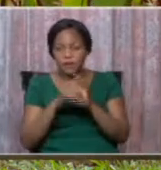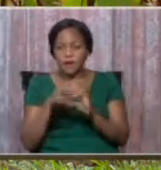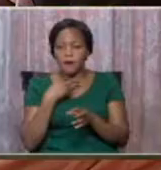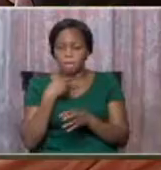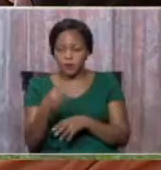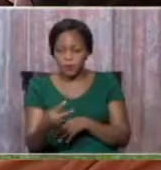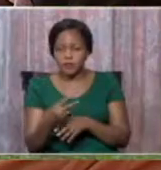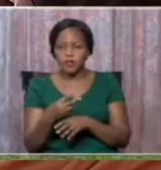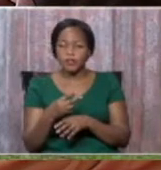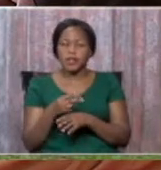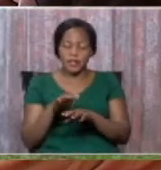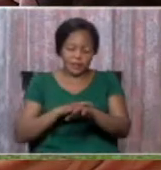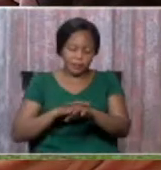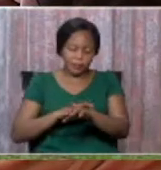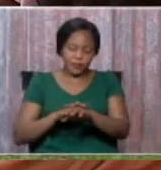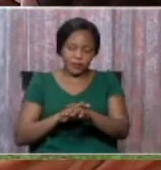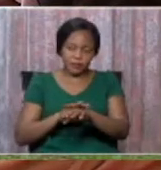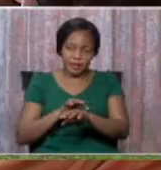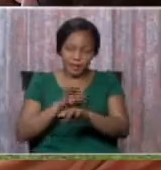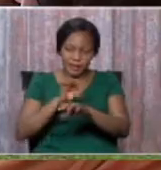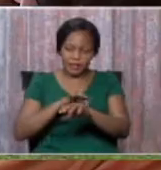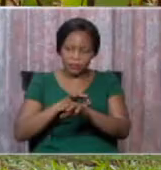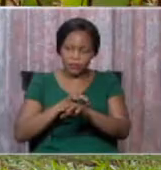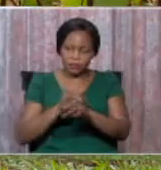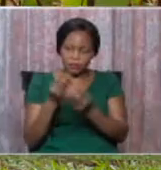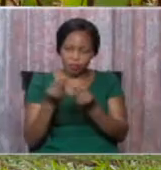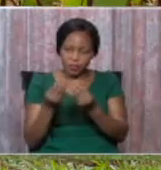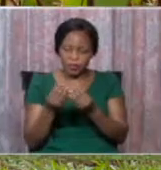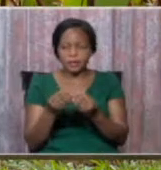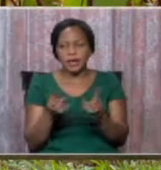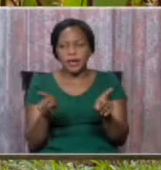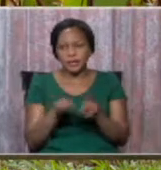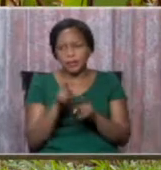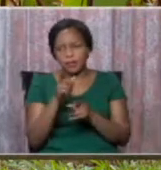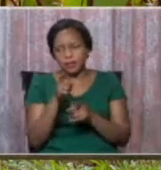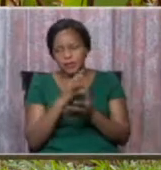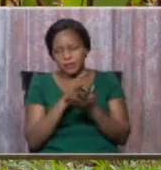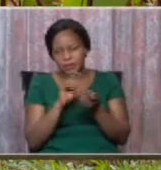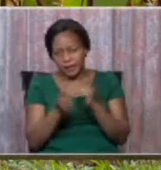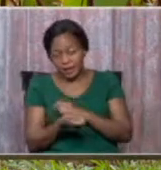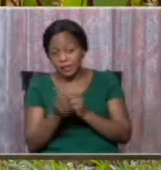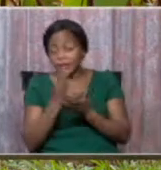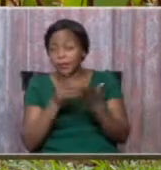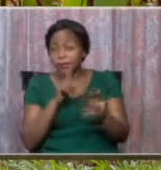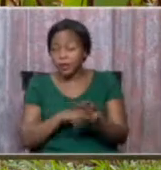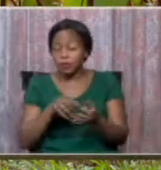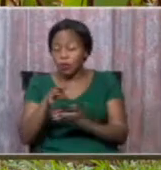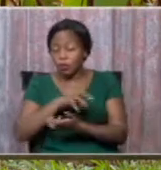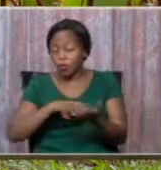emotions. There's also something else that happens during puberty, and that is the brain